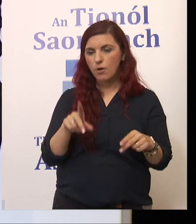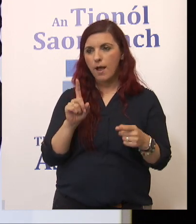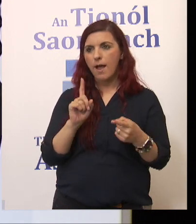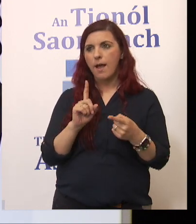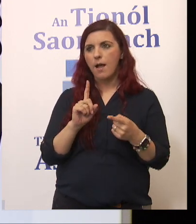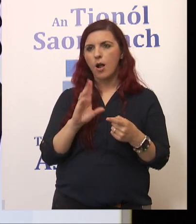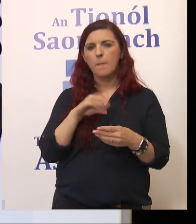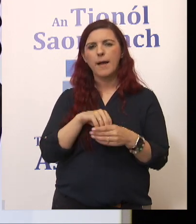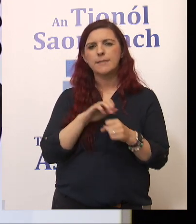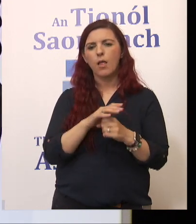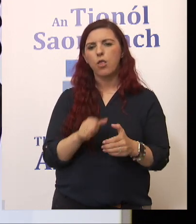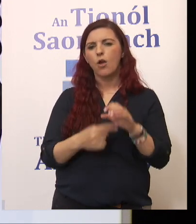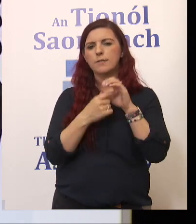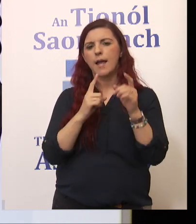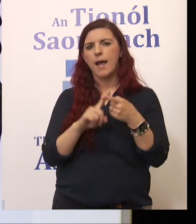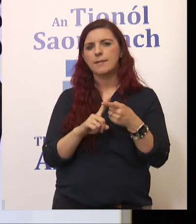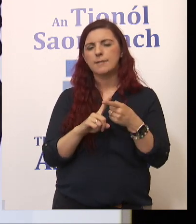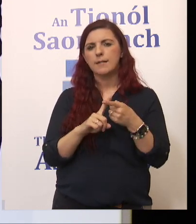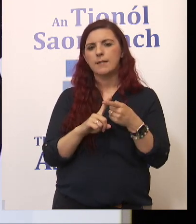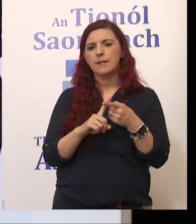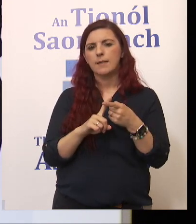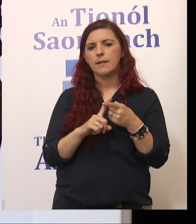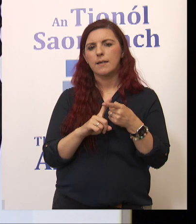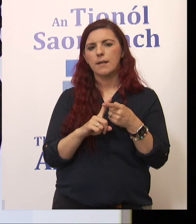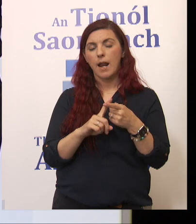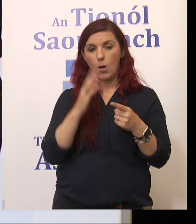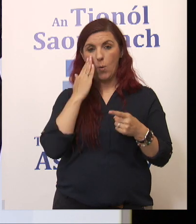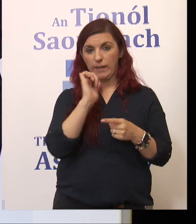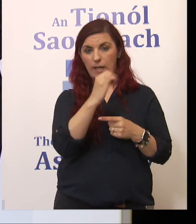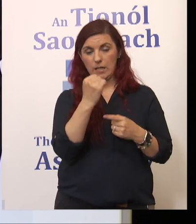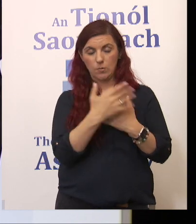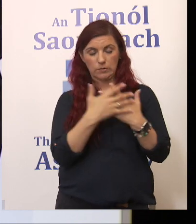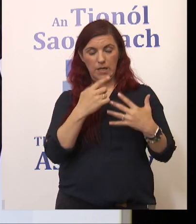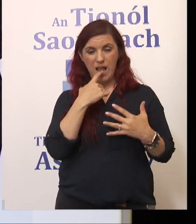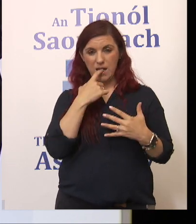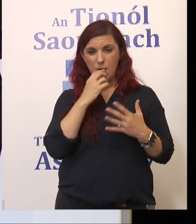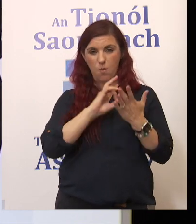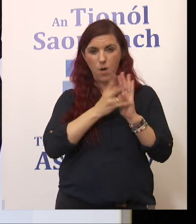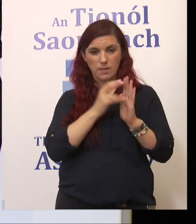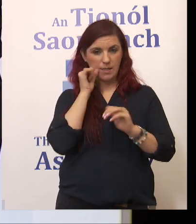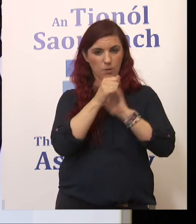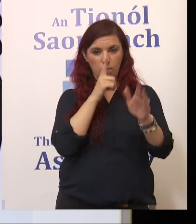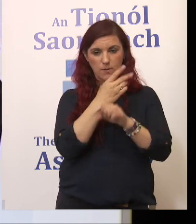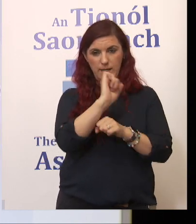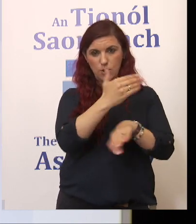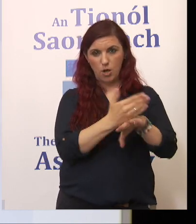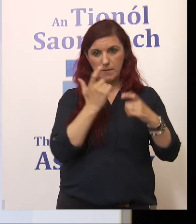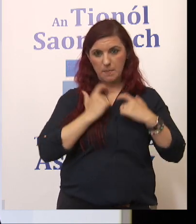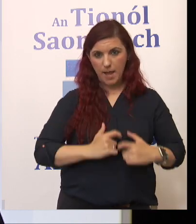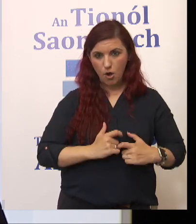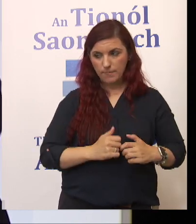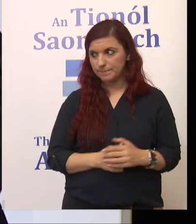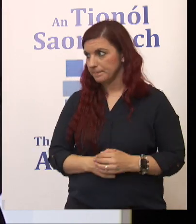Authority, Andy Burnham, and look, he has some really rich experience around his time as Mayor.